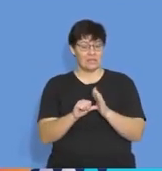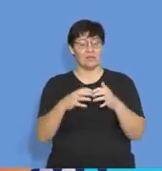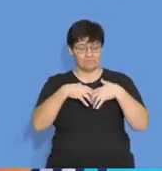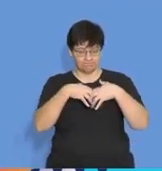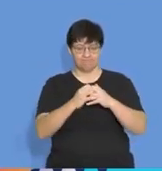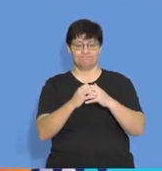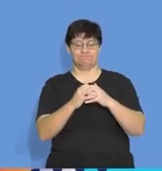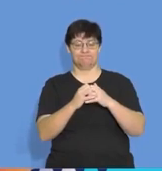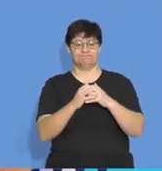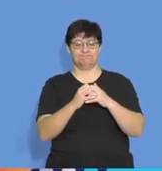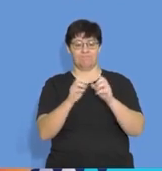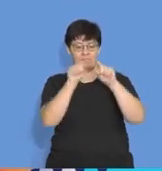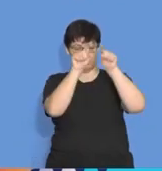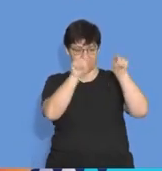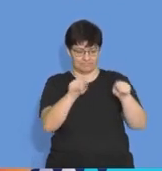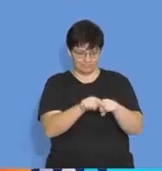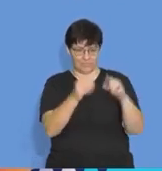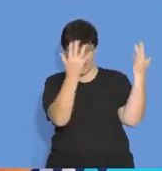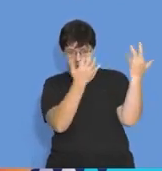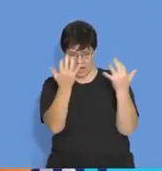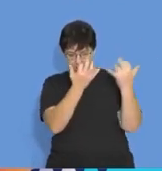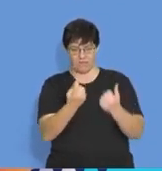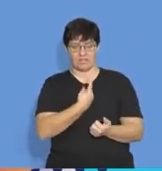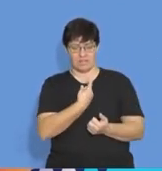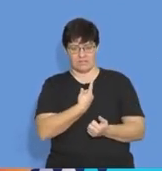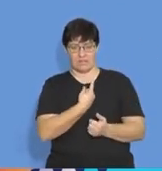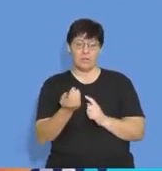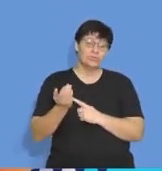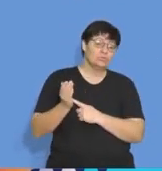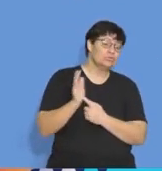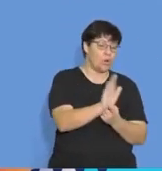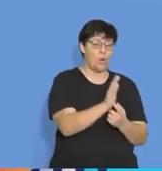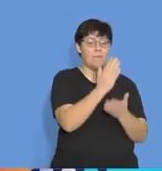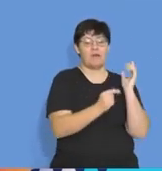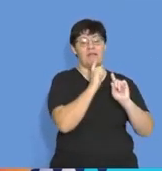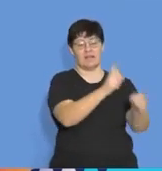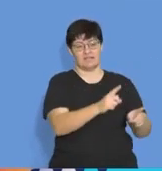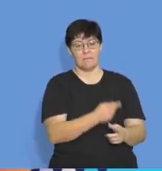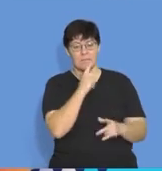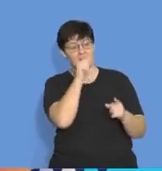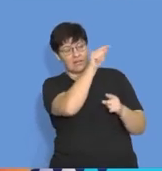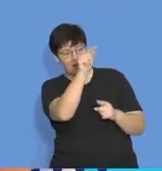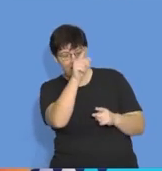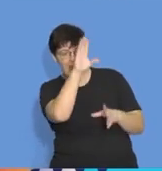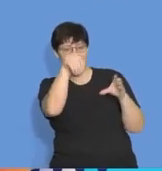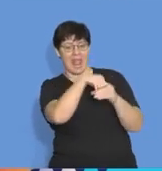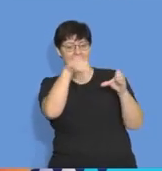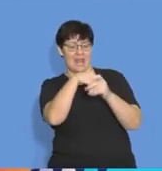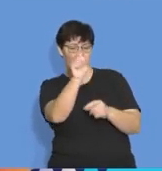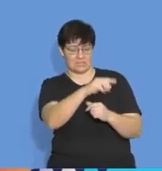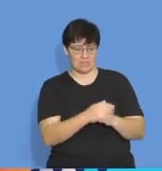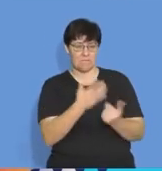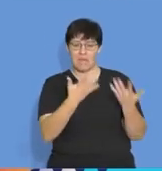up a small calculation for yourself and you show it as part of your answer. So, if there was